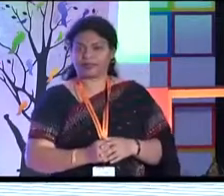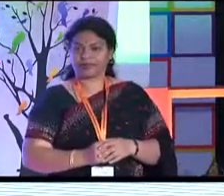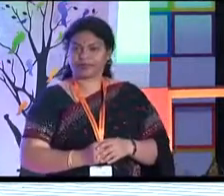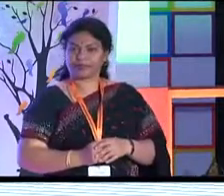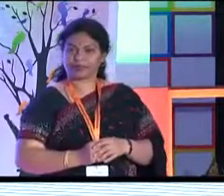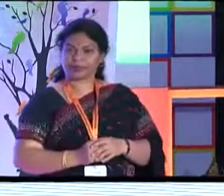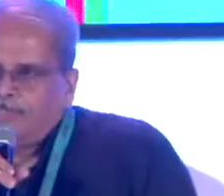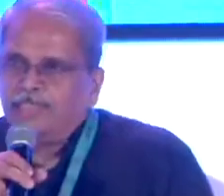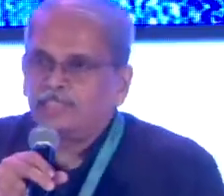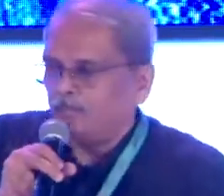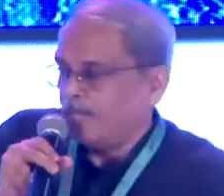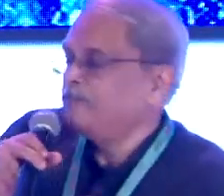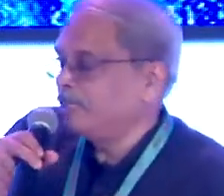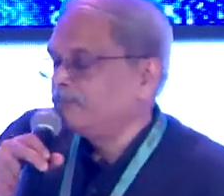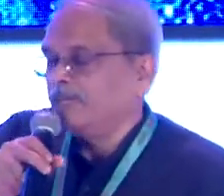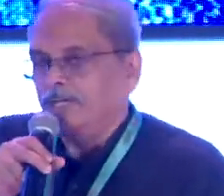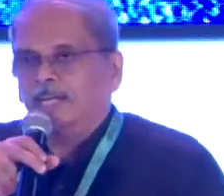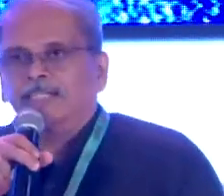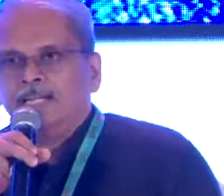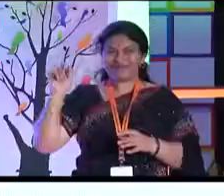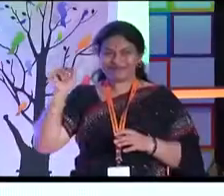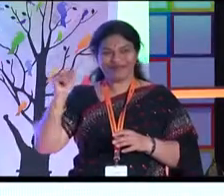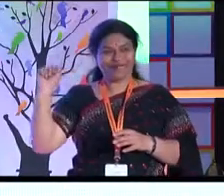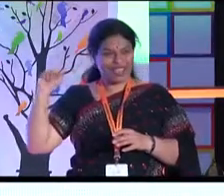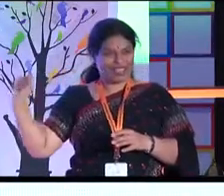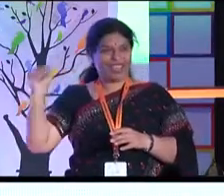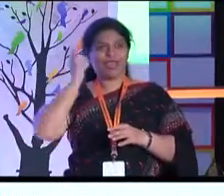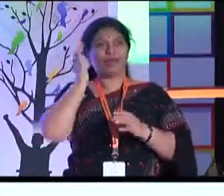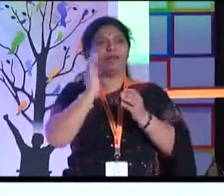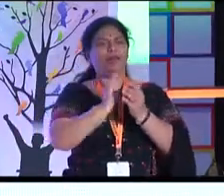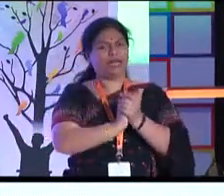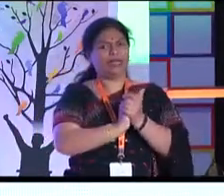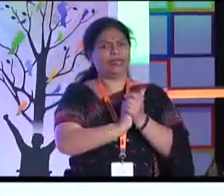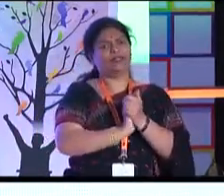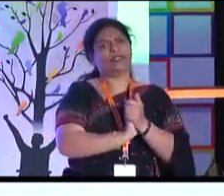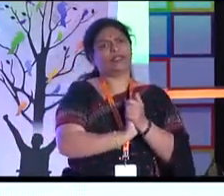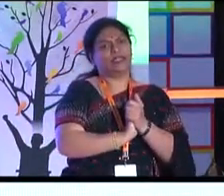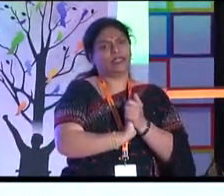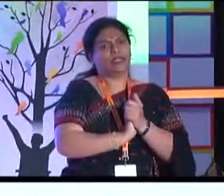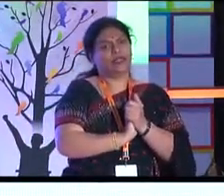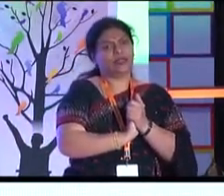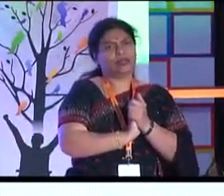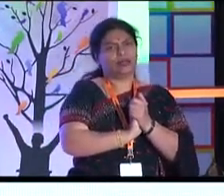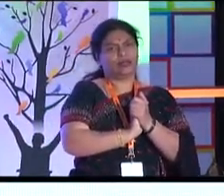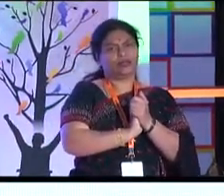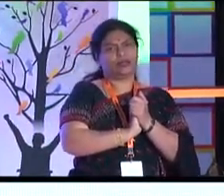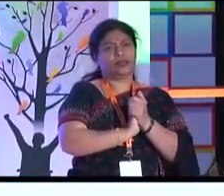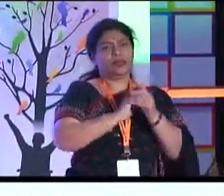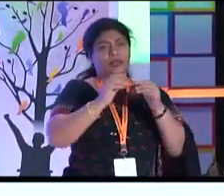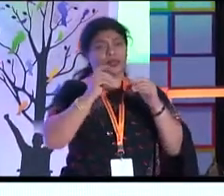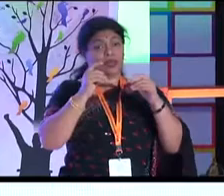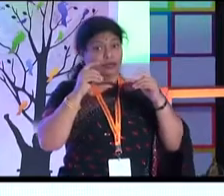You know, this is, I believe, another exciting aspect of you know, the advances that are